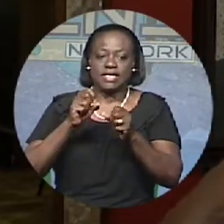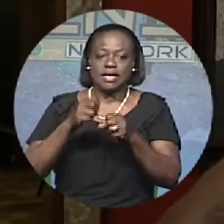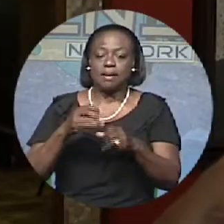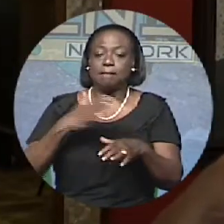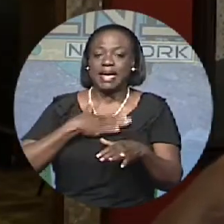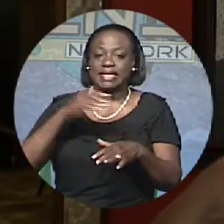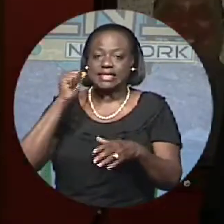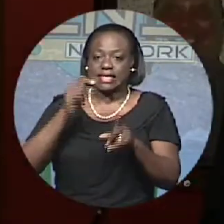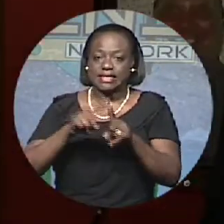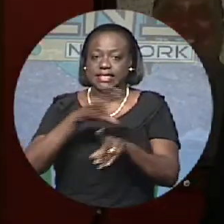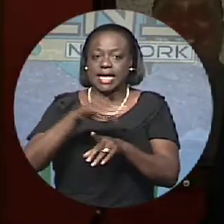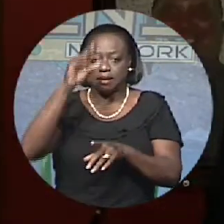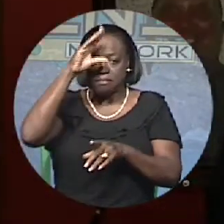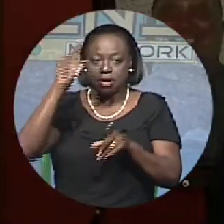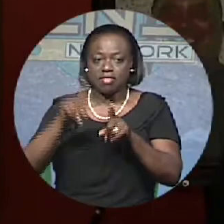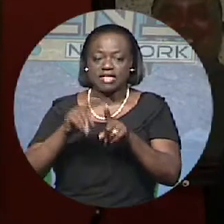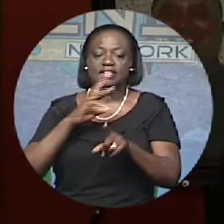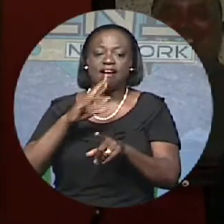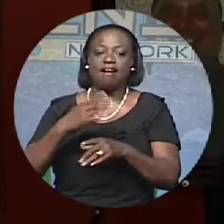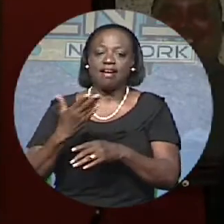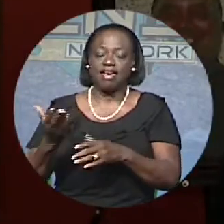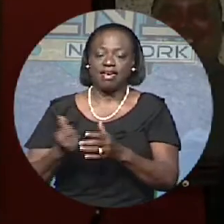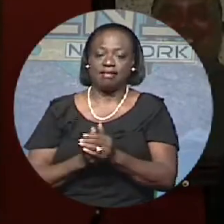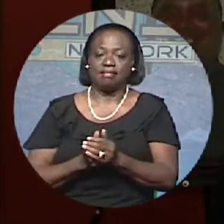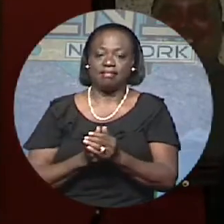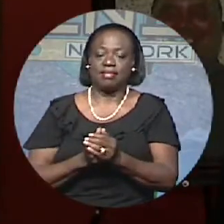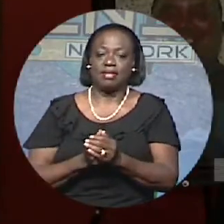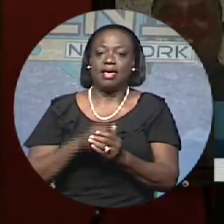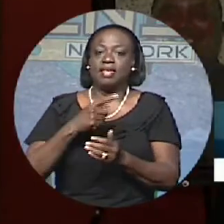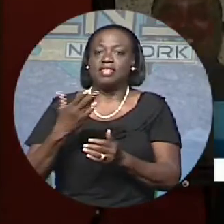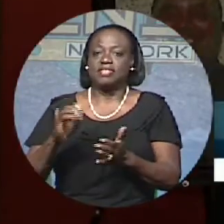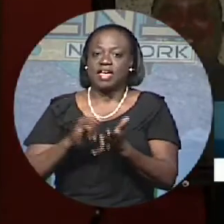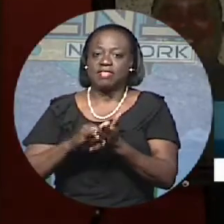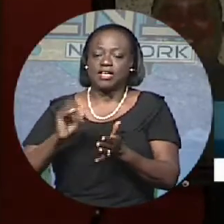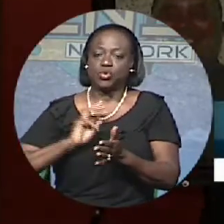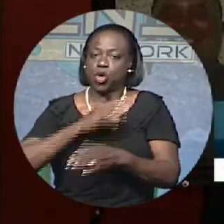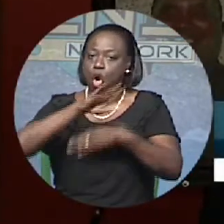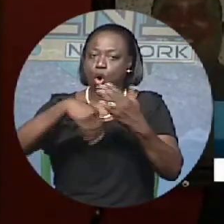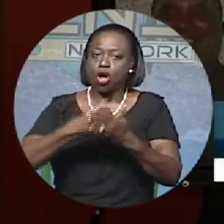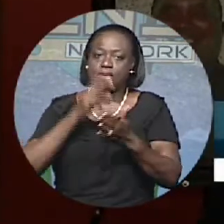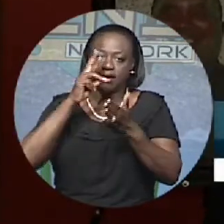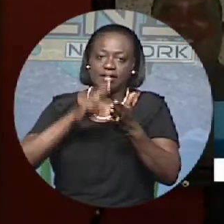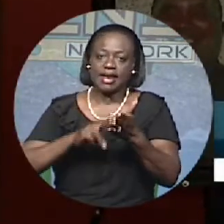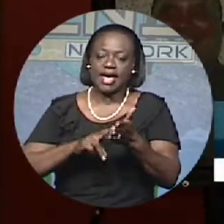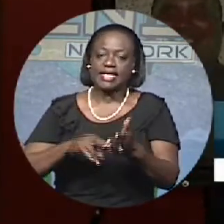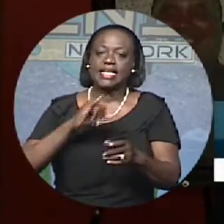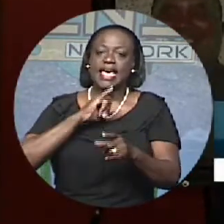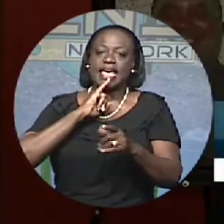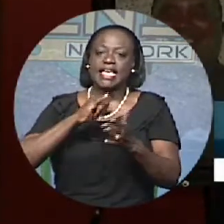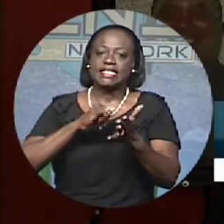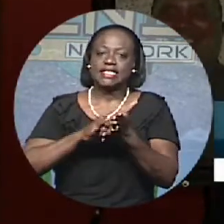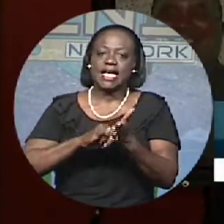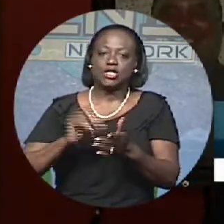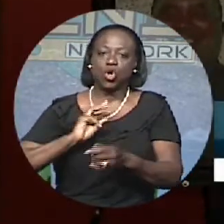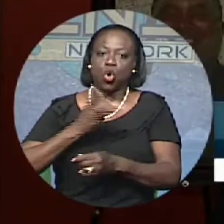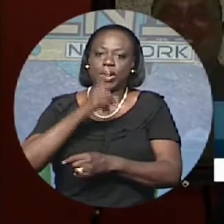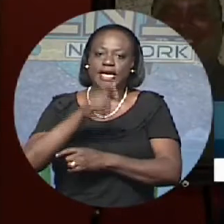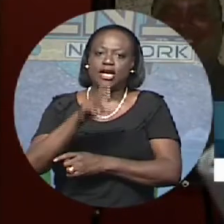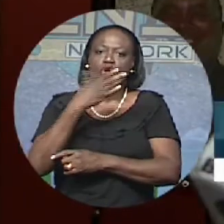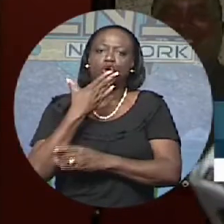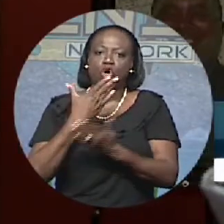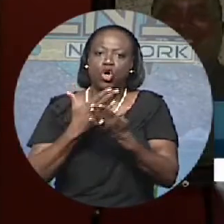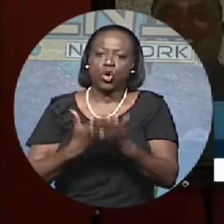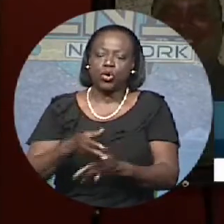my siblings are here. The thing that we all recognize is the fact that we need good